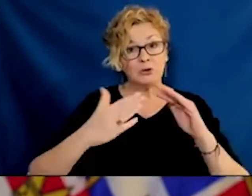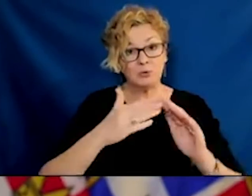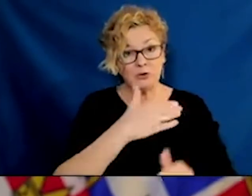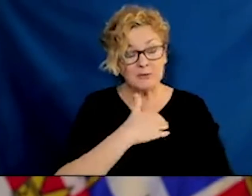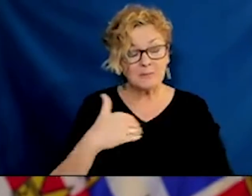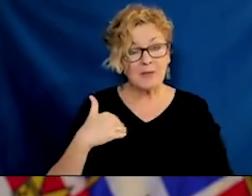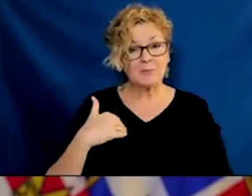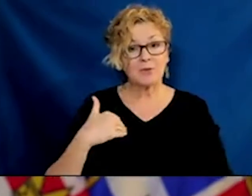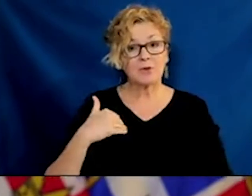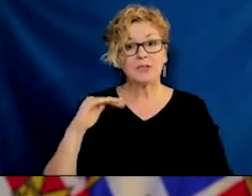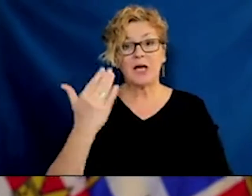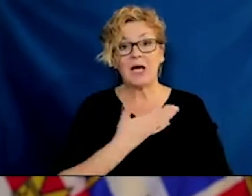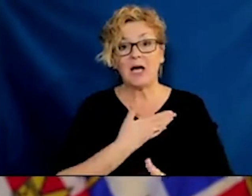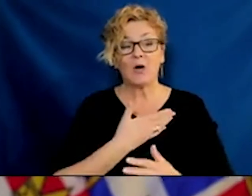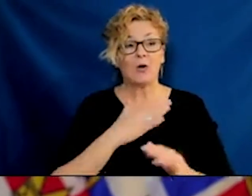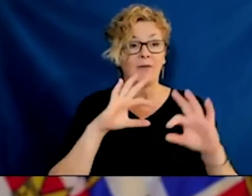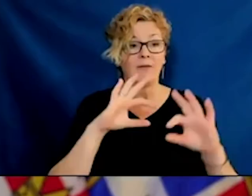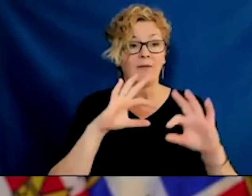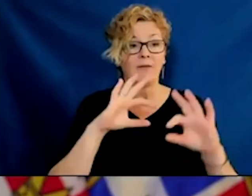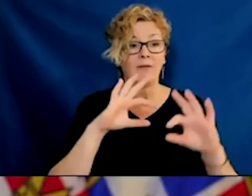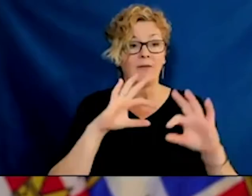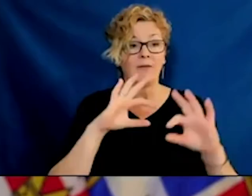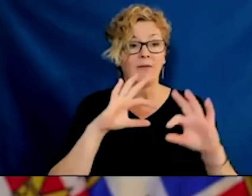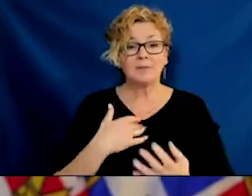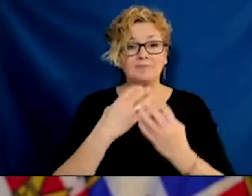lost people this weekend.